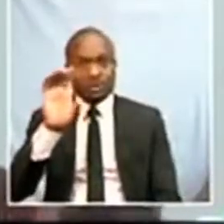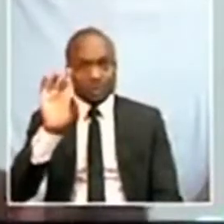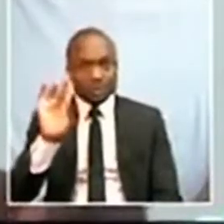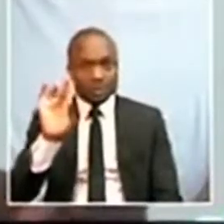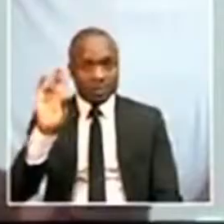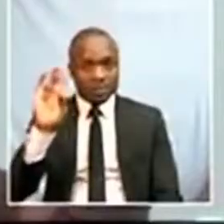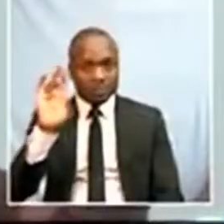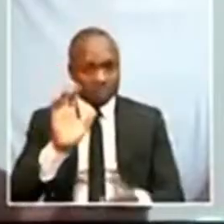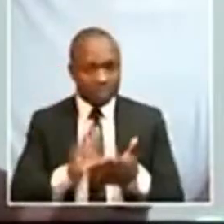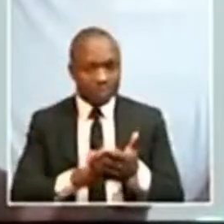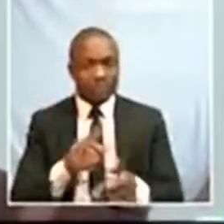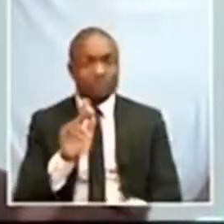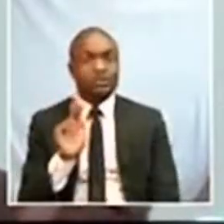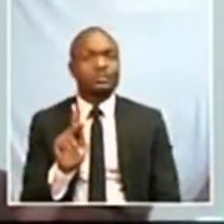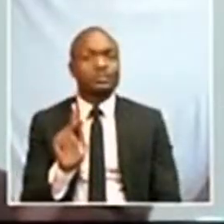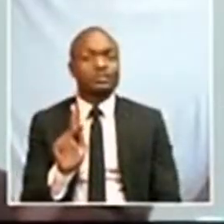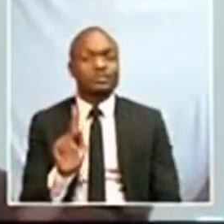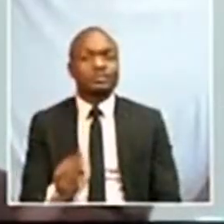687,000 kwacha.